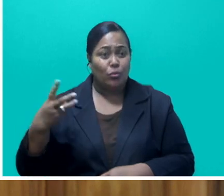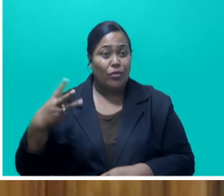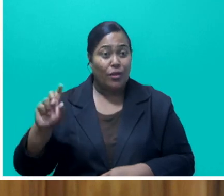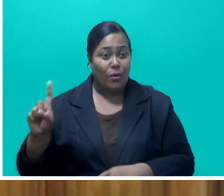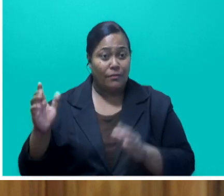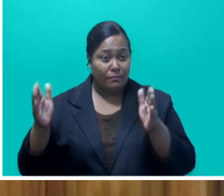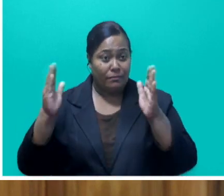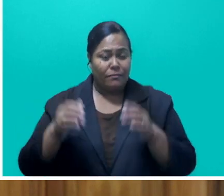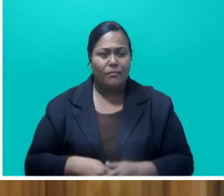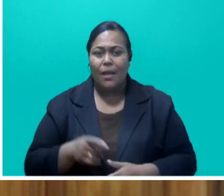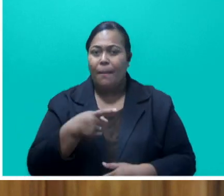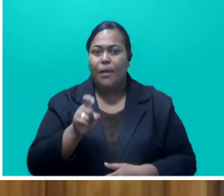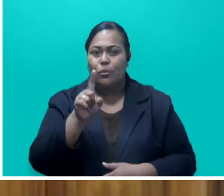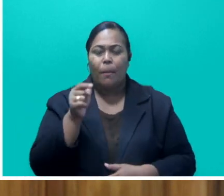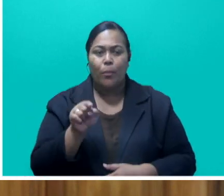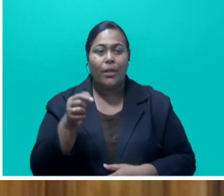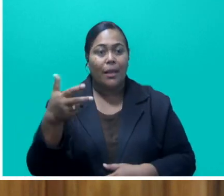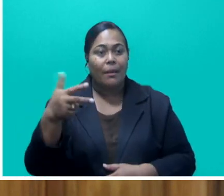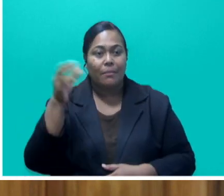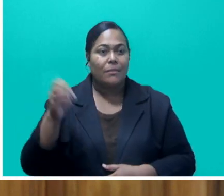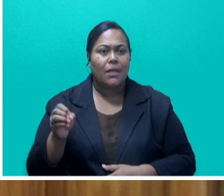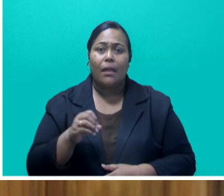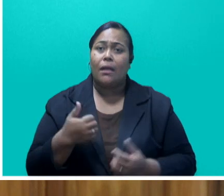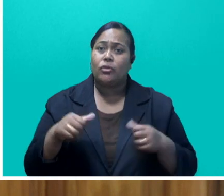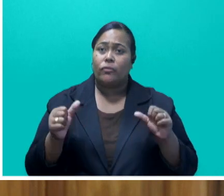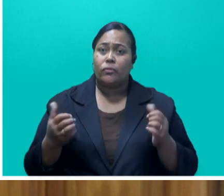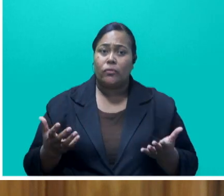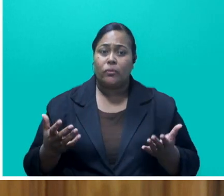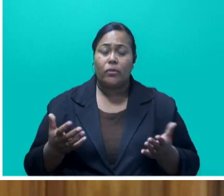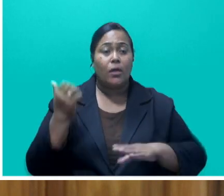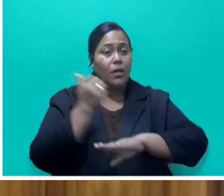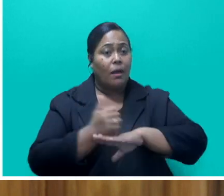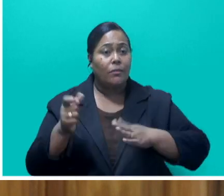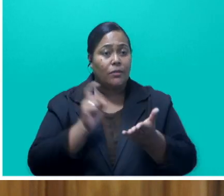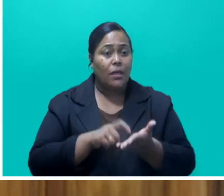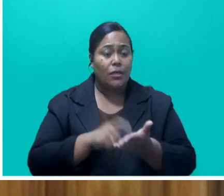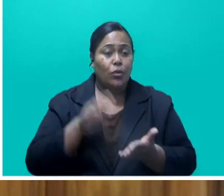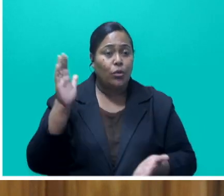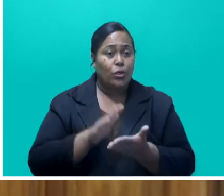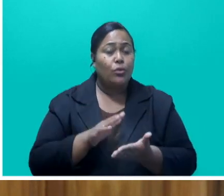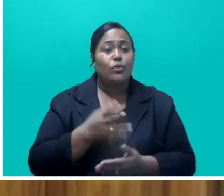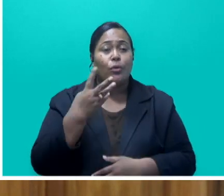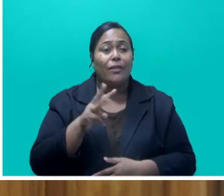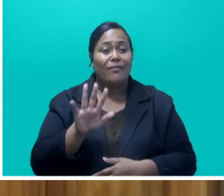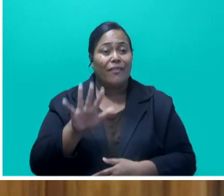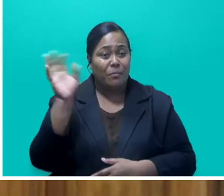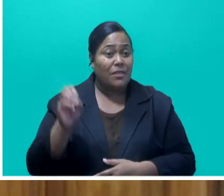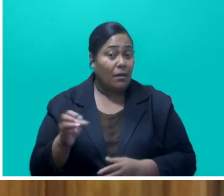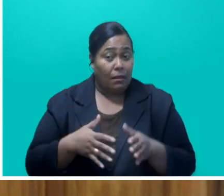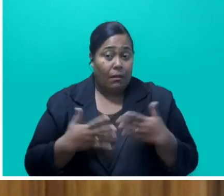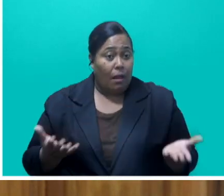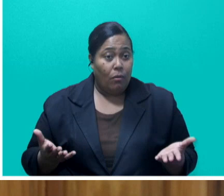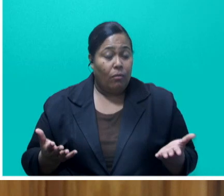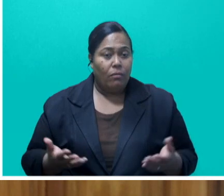Minus 1.8% was achieved. The government debt, to reduce it to 35%, actual government debt now is